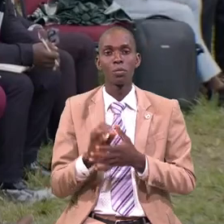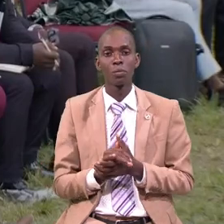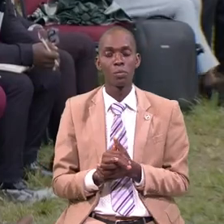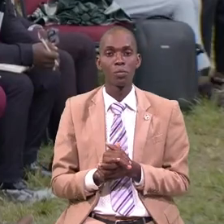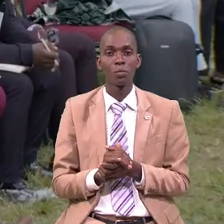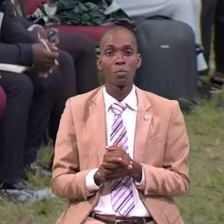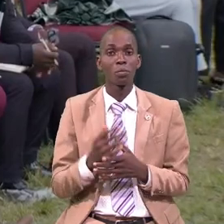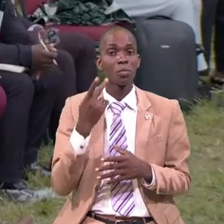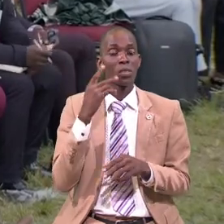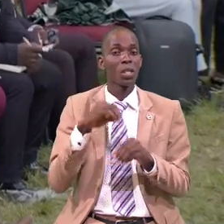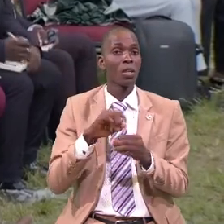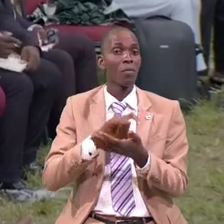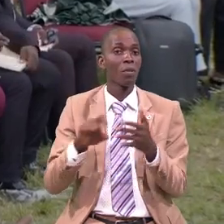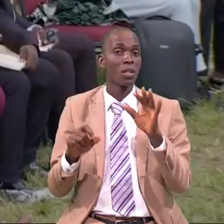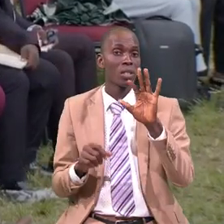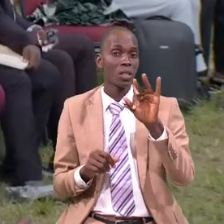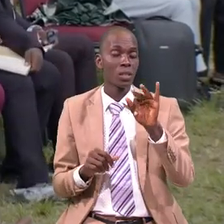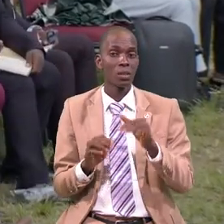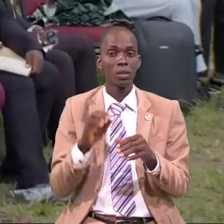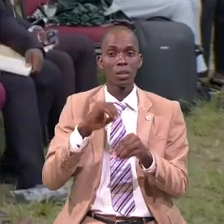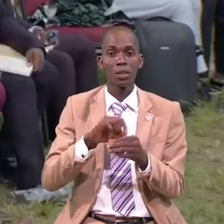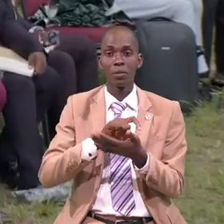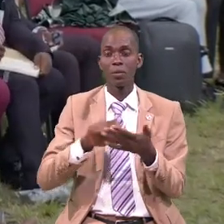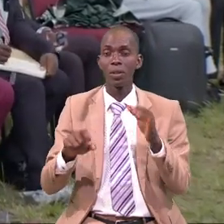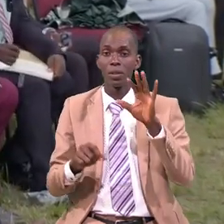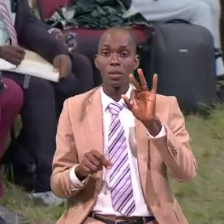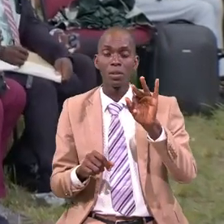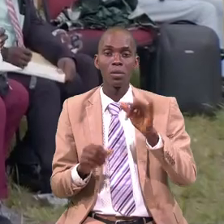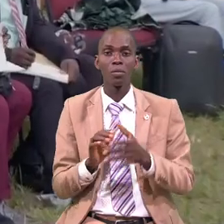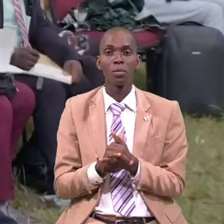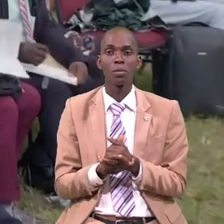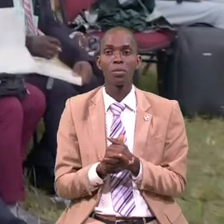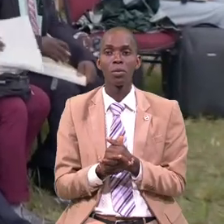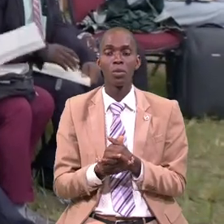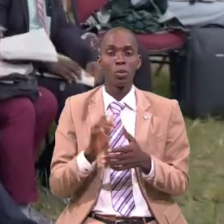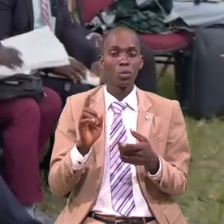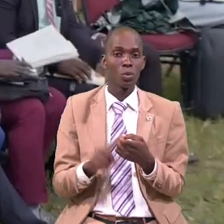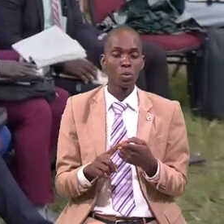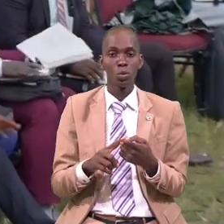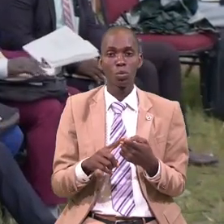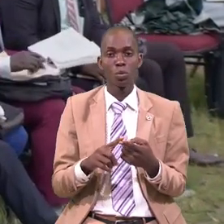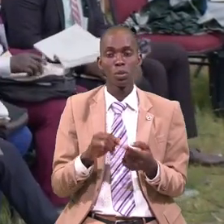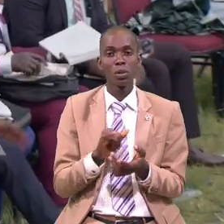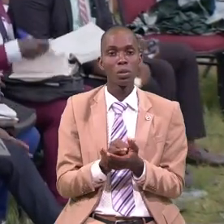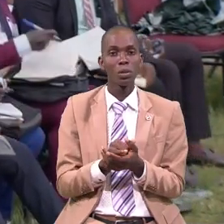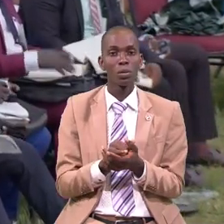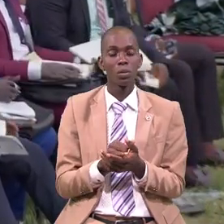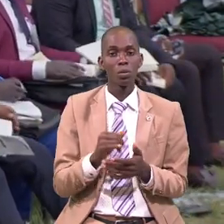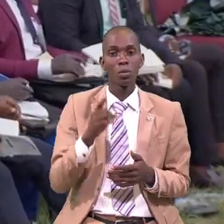Look at verse 19. In verse 19, to wit, that is that God was in